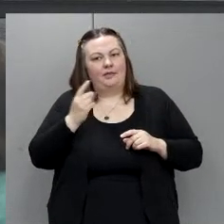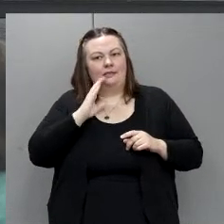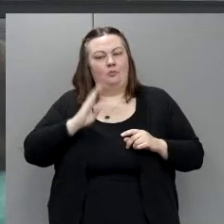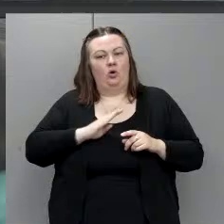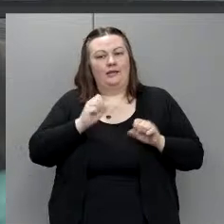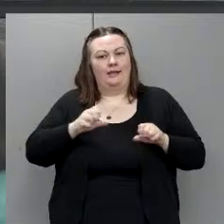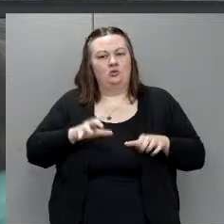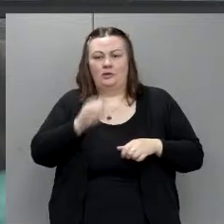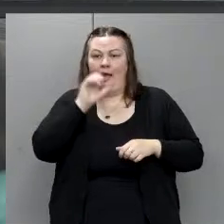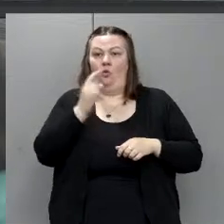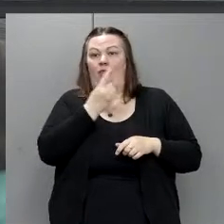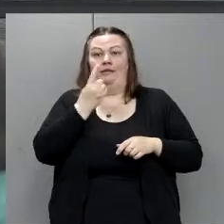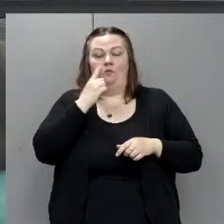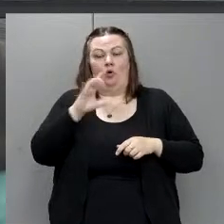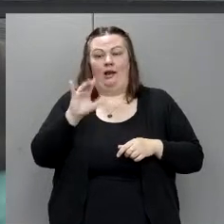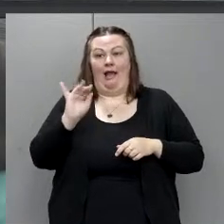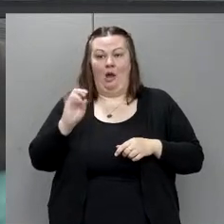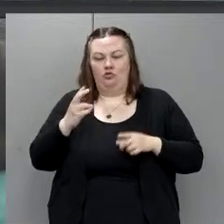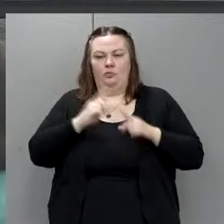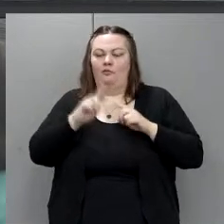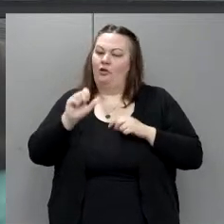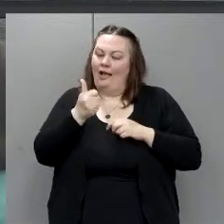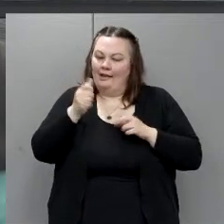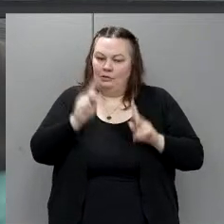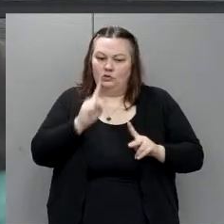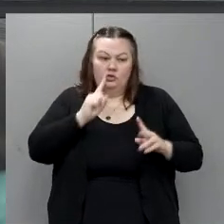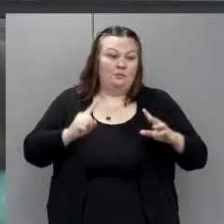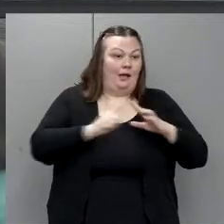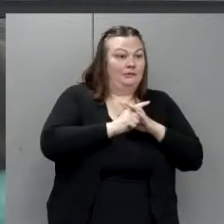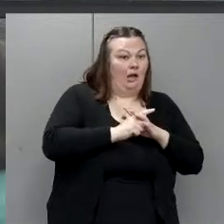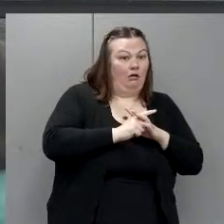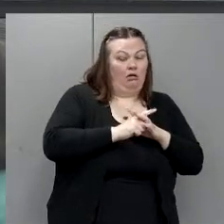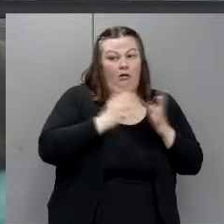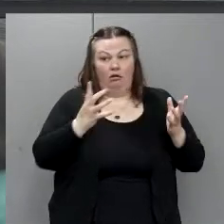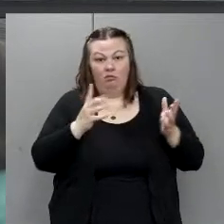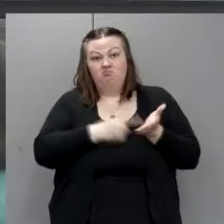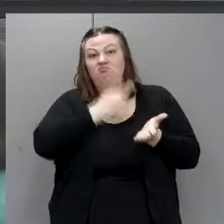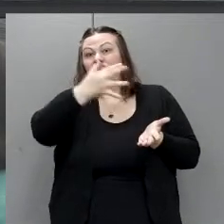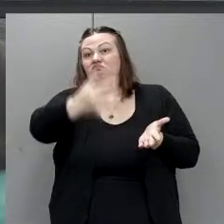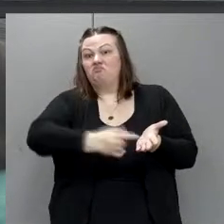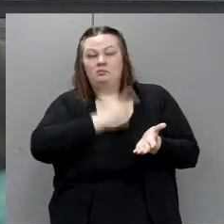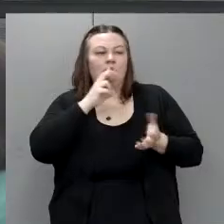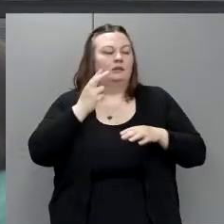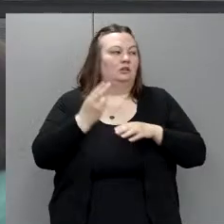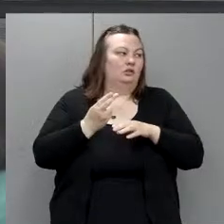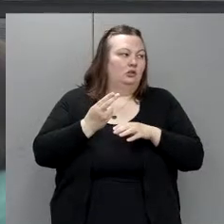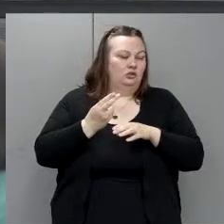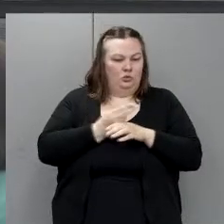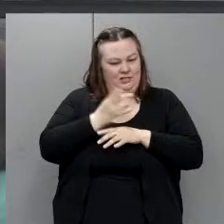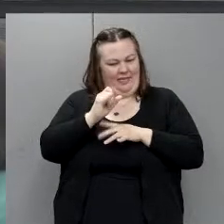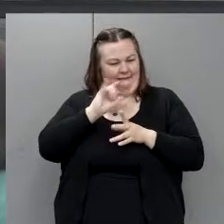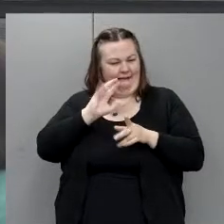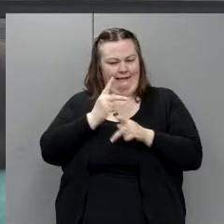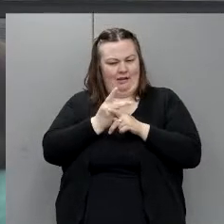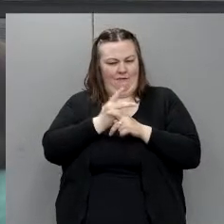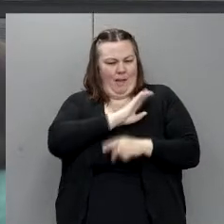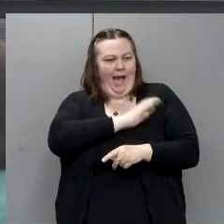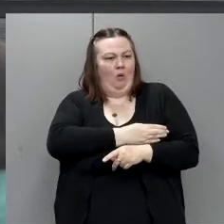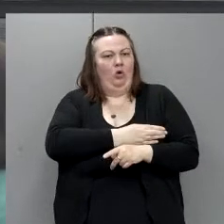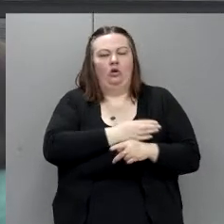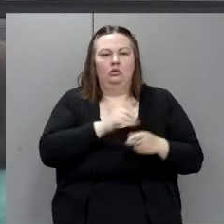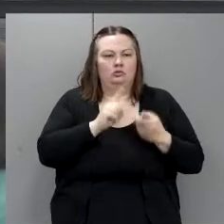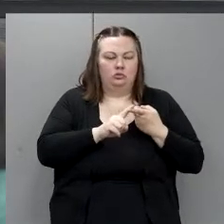board can do, not only for Trustee Couch, but for any person who just pops in and pops out and utilizes that sort of power